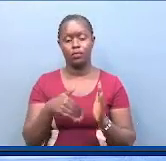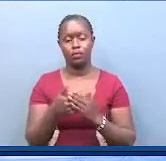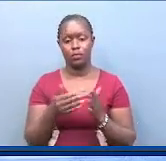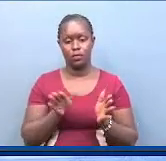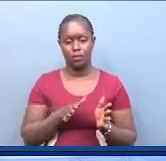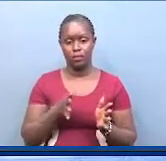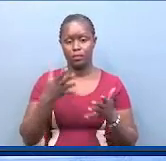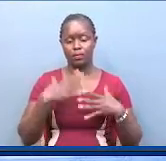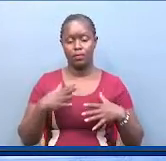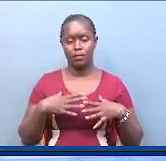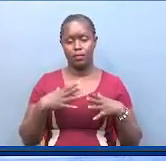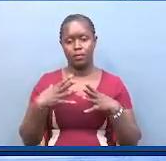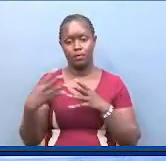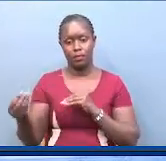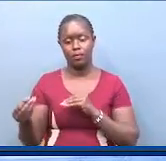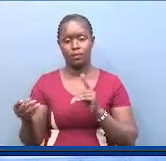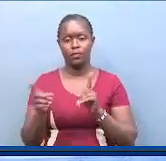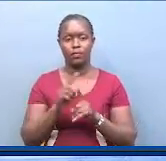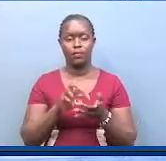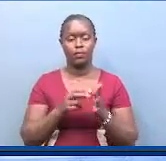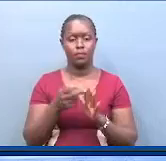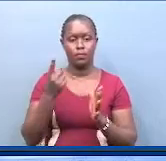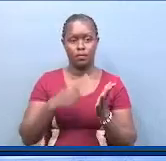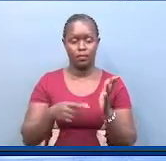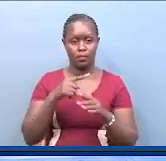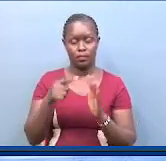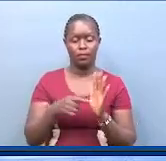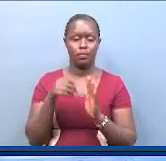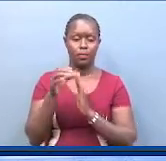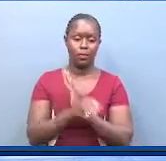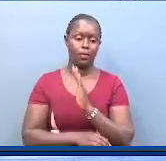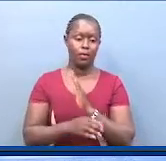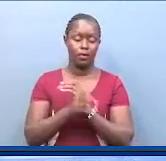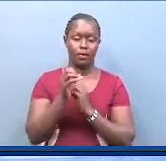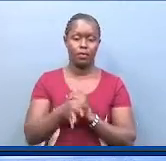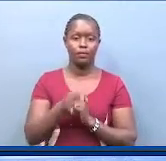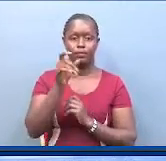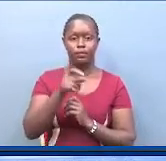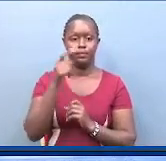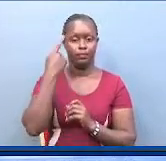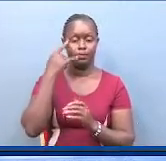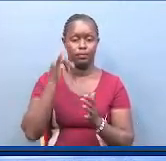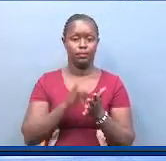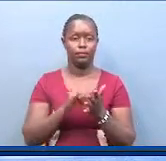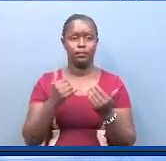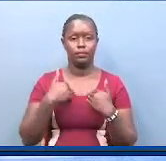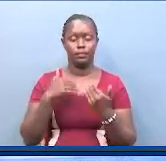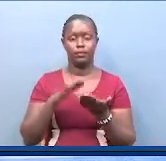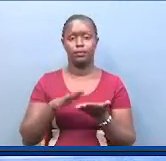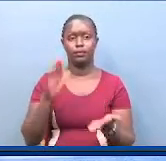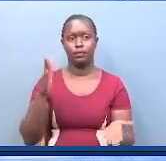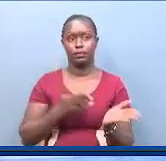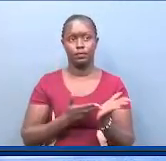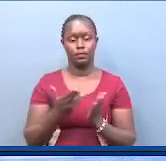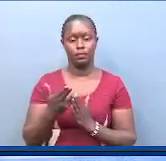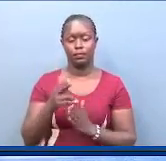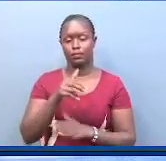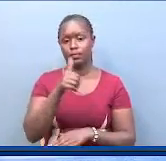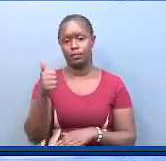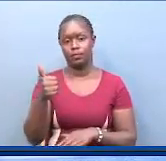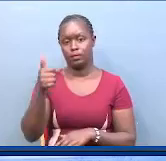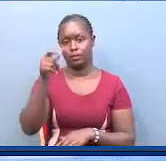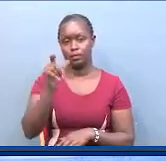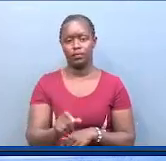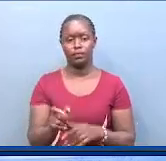all the men left." So I think in this country, if someone thinks that they are more holy than the